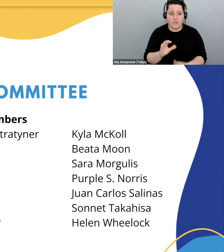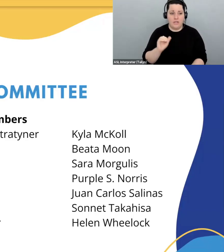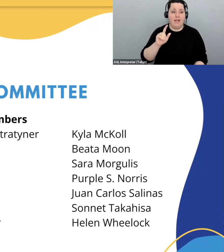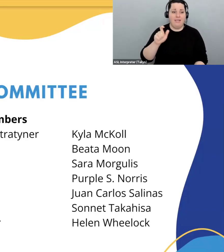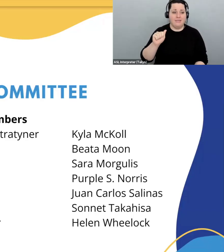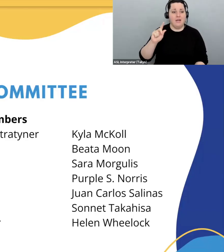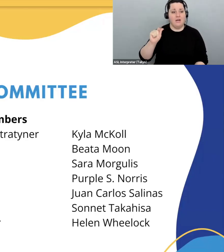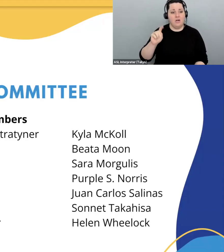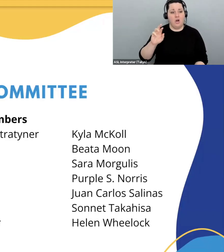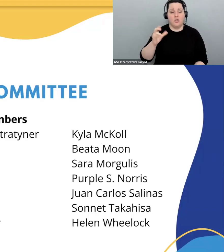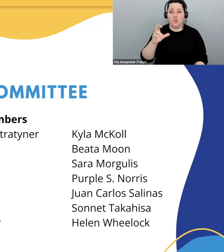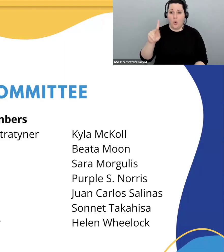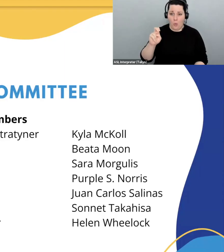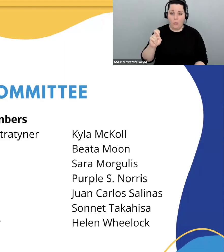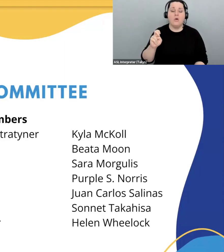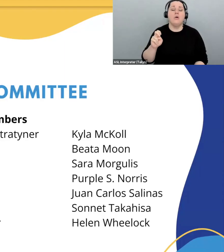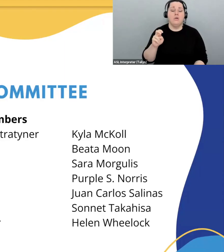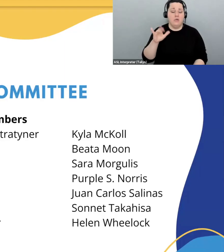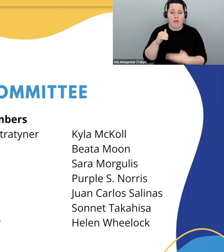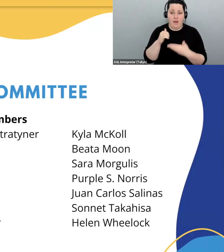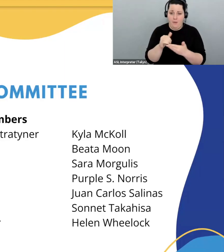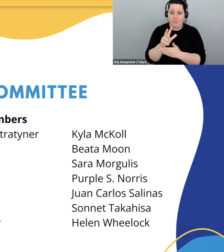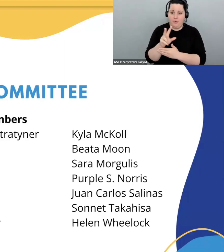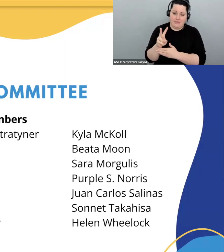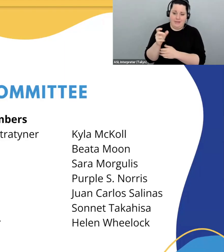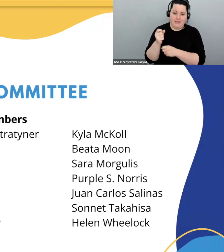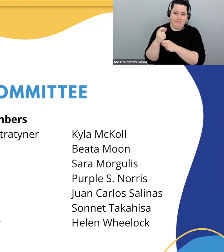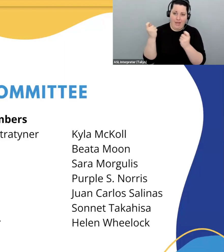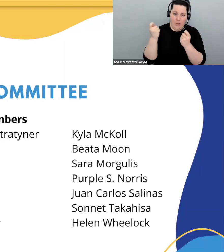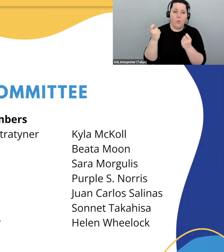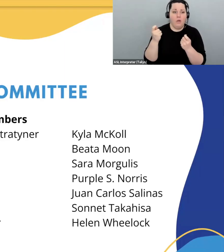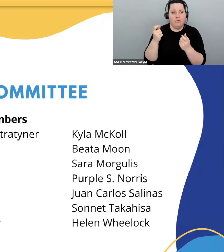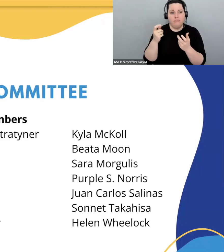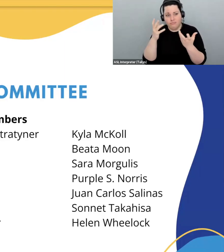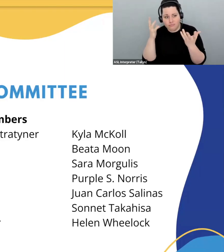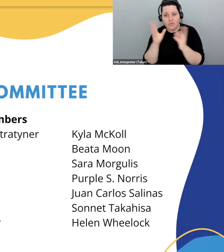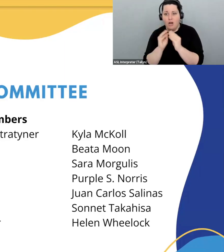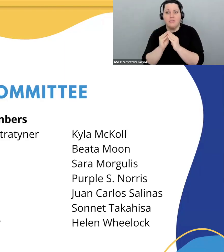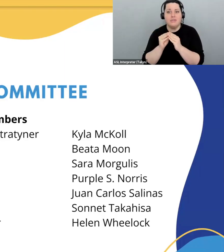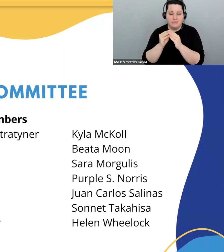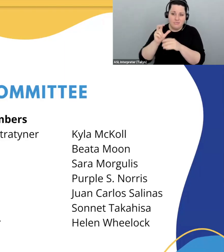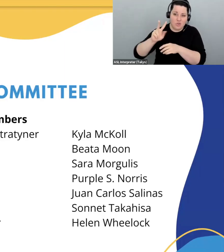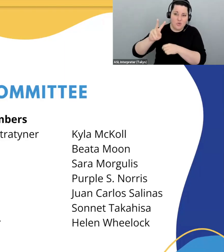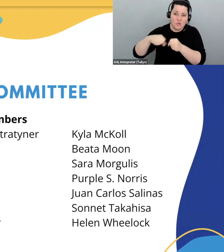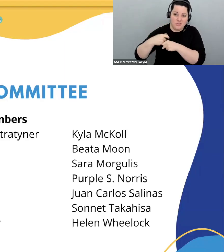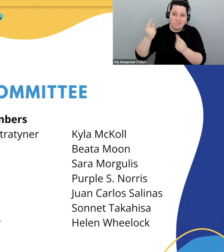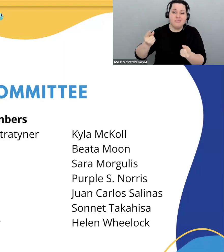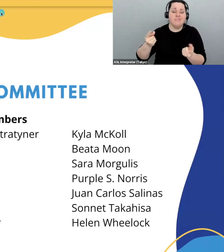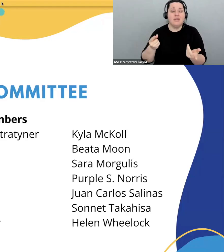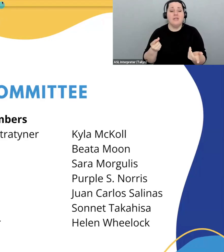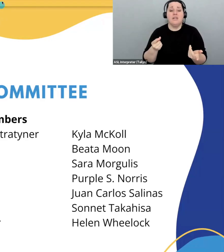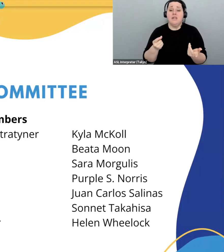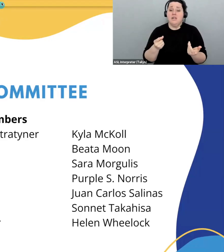as well in helping make our 32nd annual conference happen. Some Zoom room reminders before